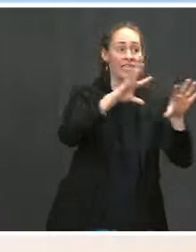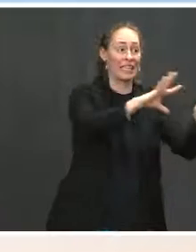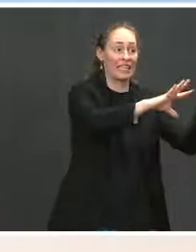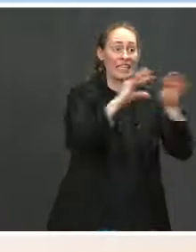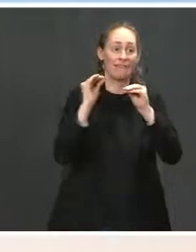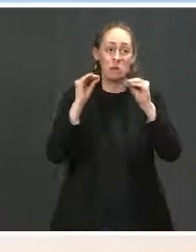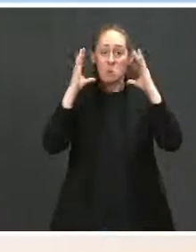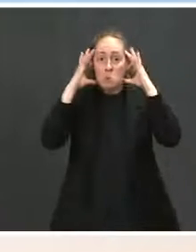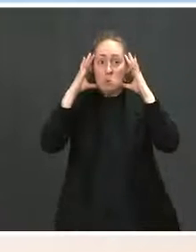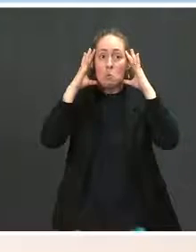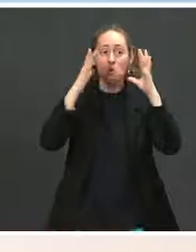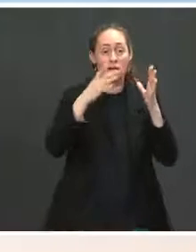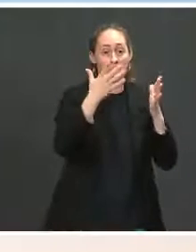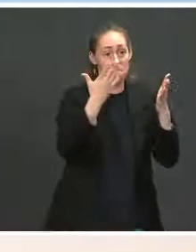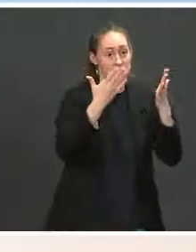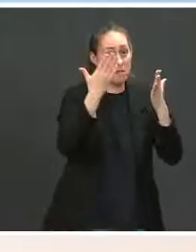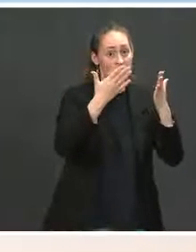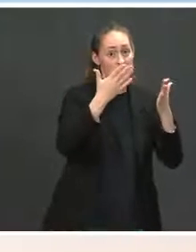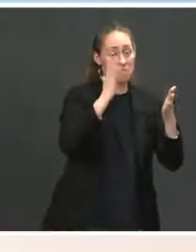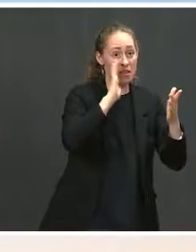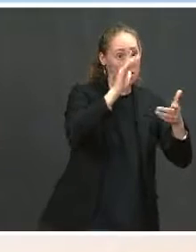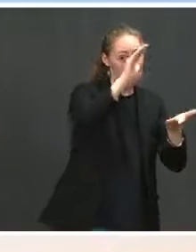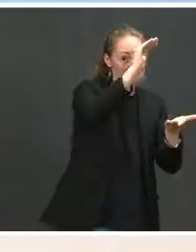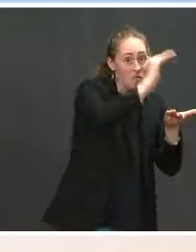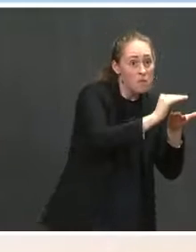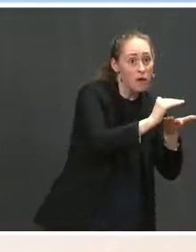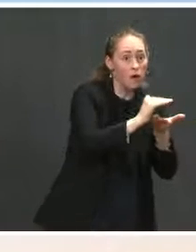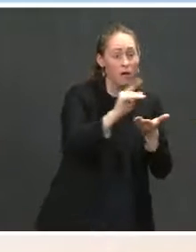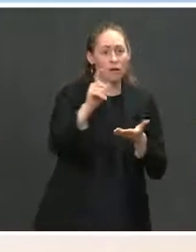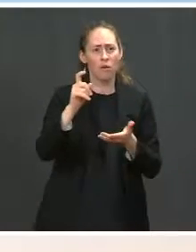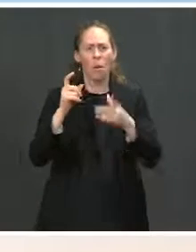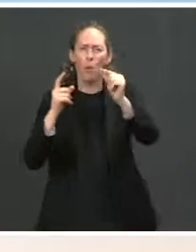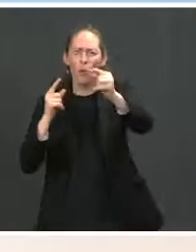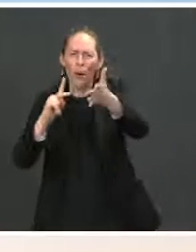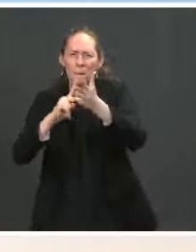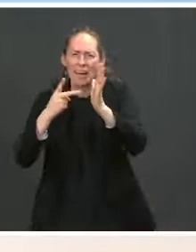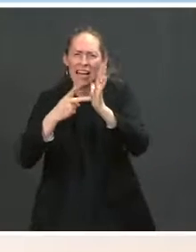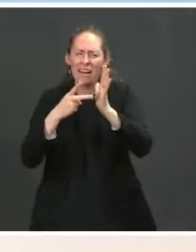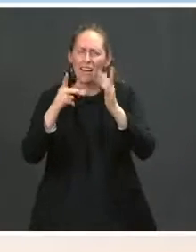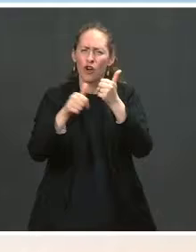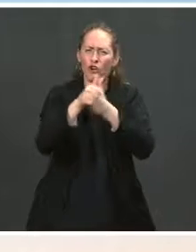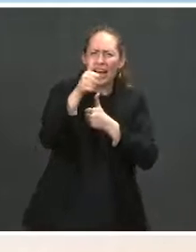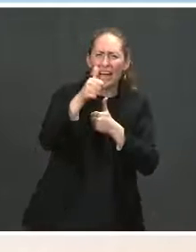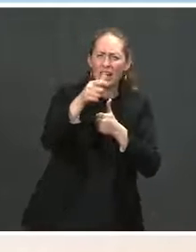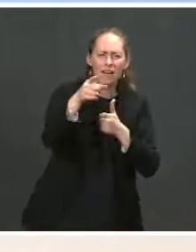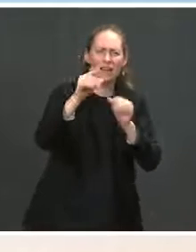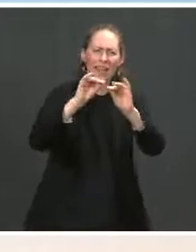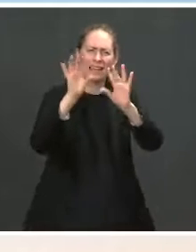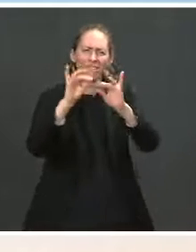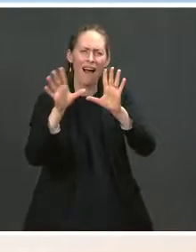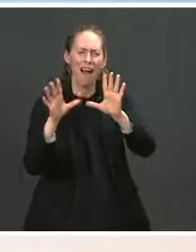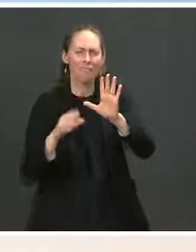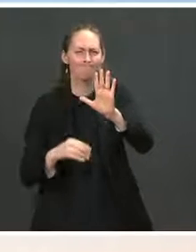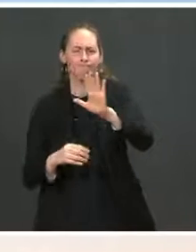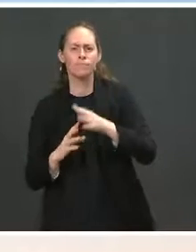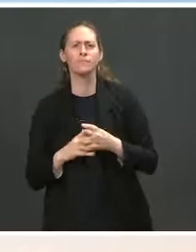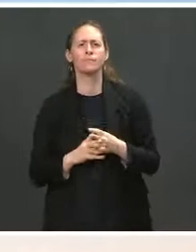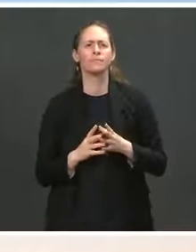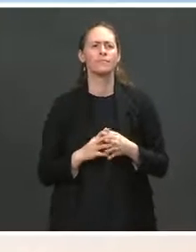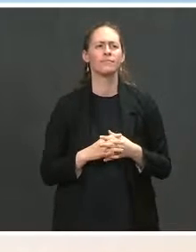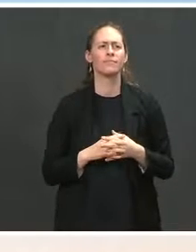you pause at all? Does it give us pause that the threat? Look, obviously, the